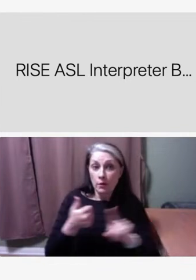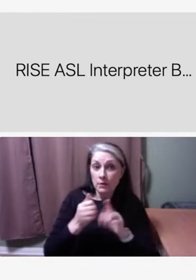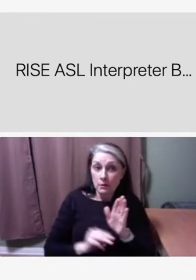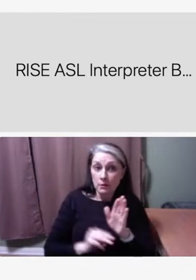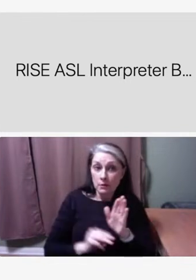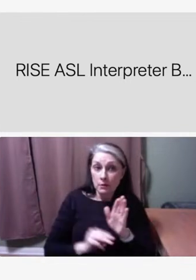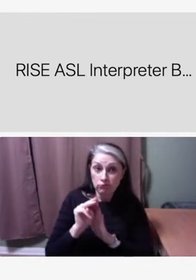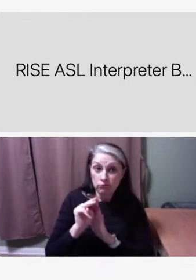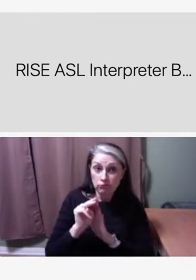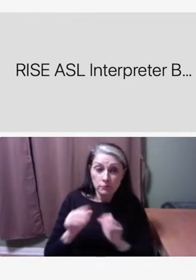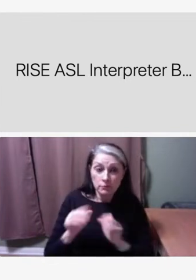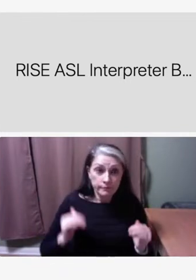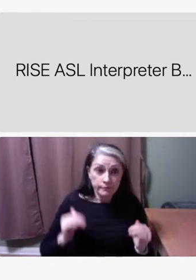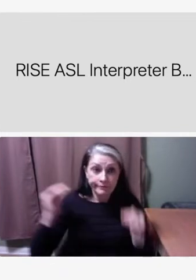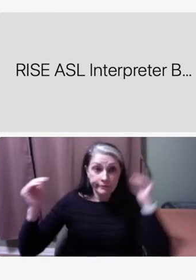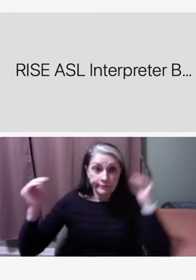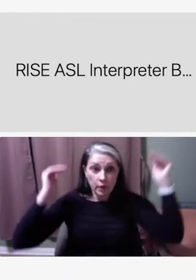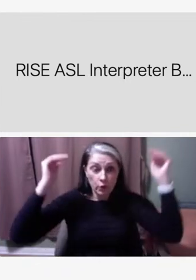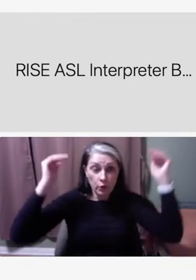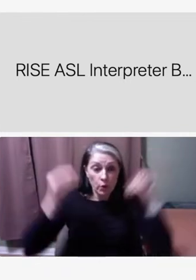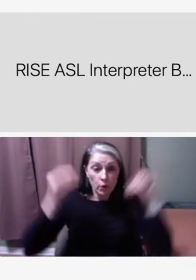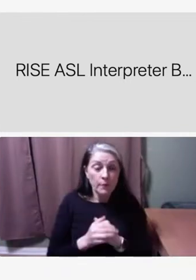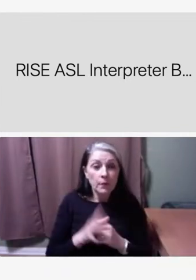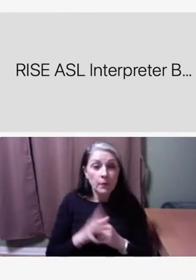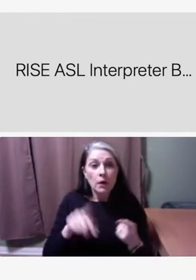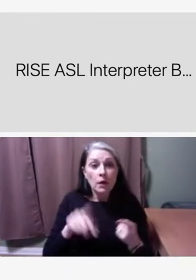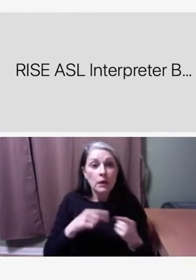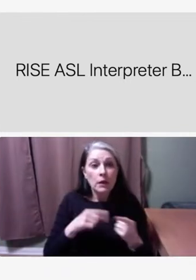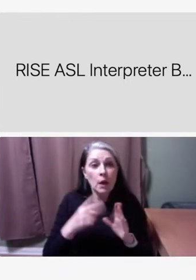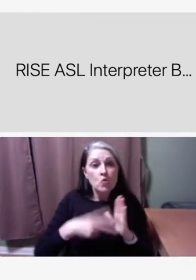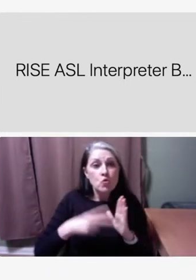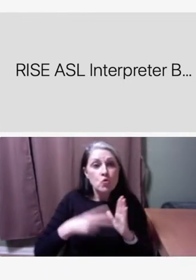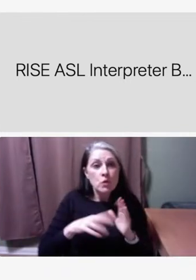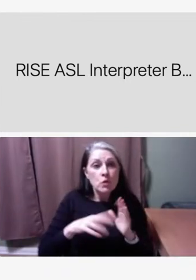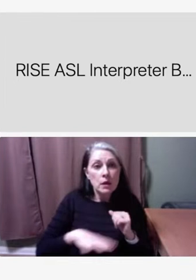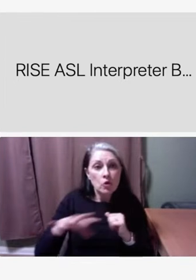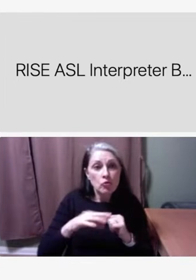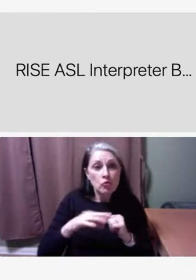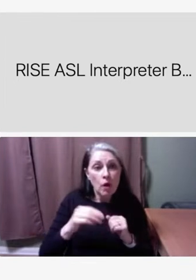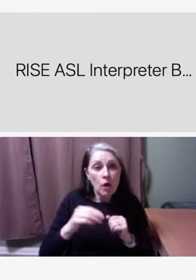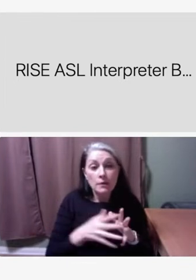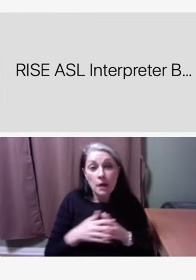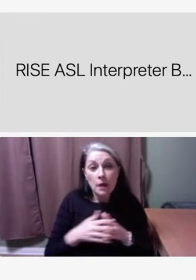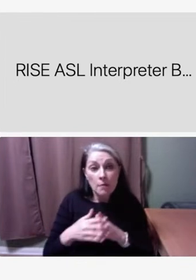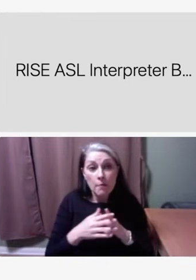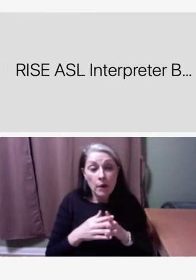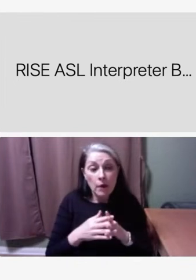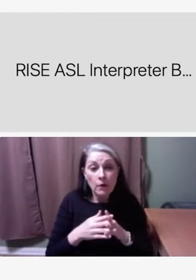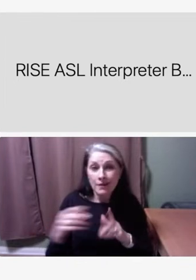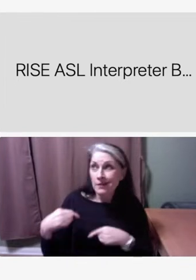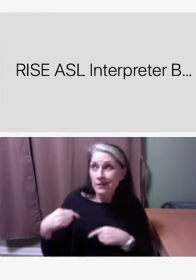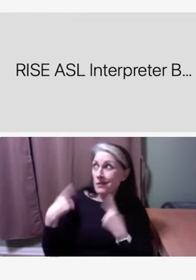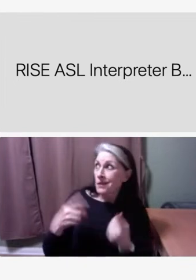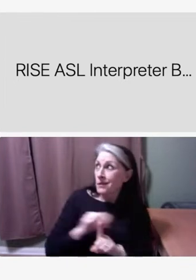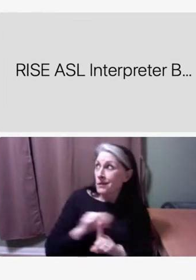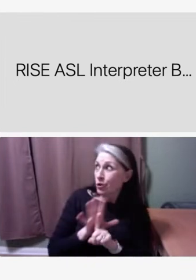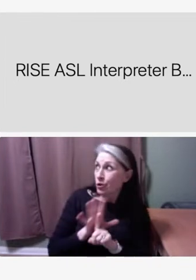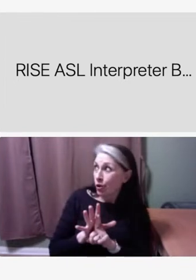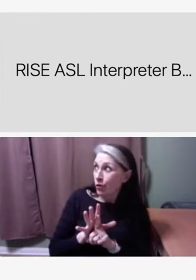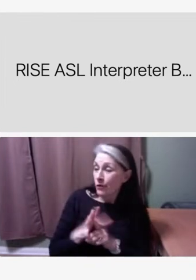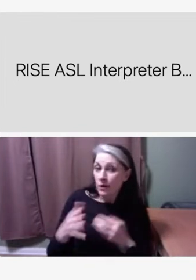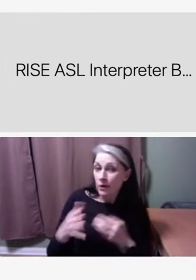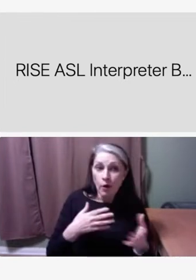Speaking of Read Across America, I've been very, since COVID, even though I never went anywhere, I kept getting